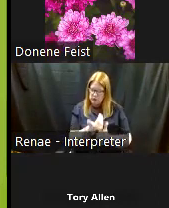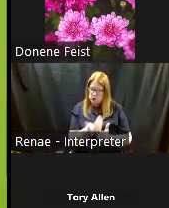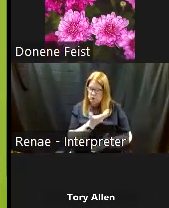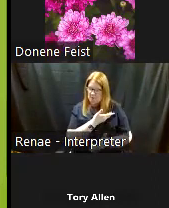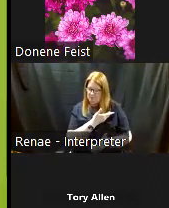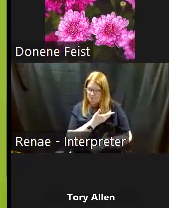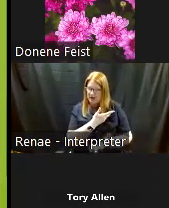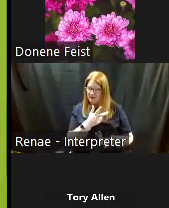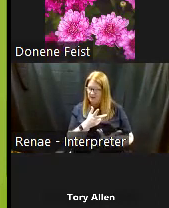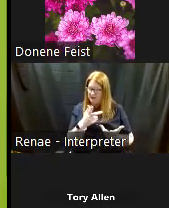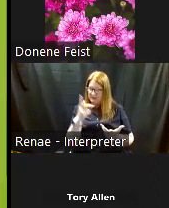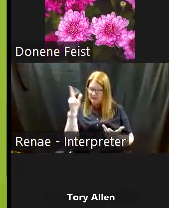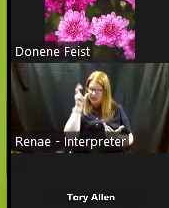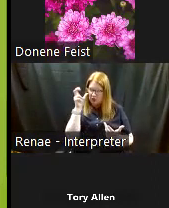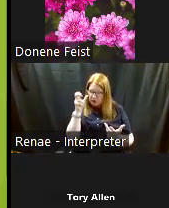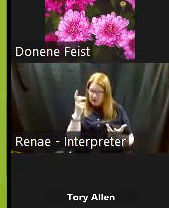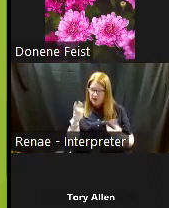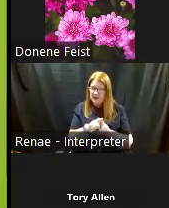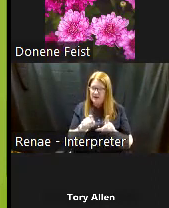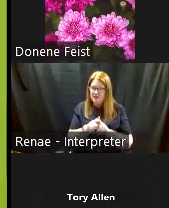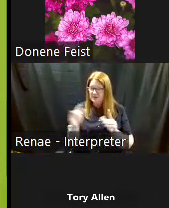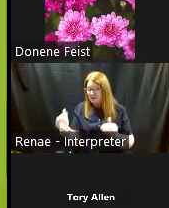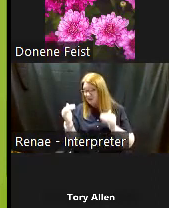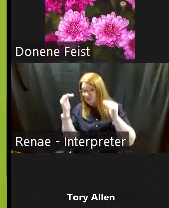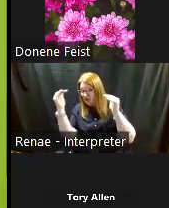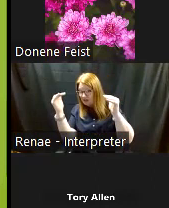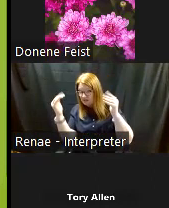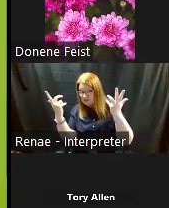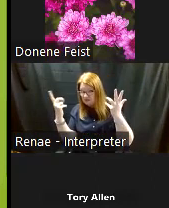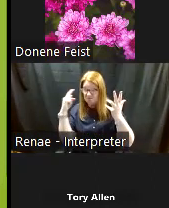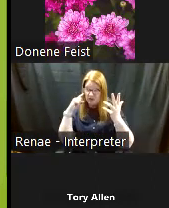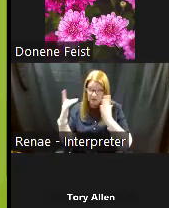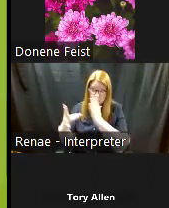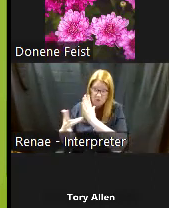early intervention, and advances in hearing technology on a